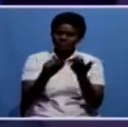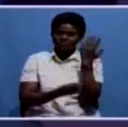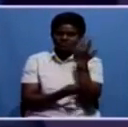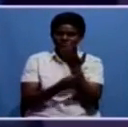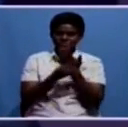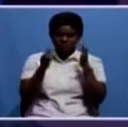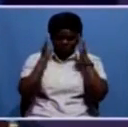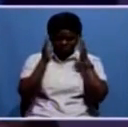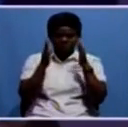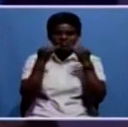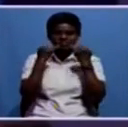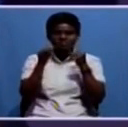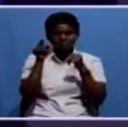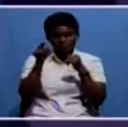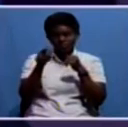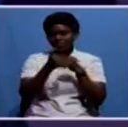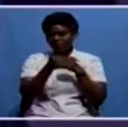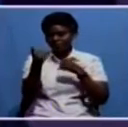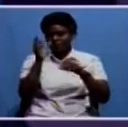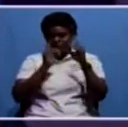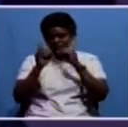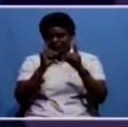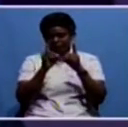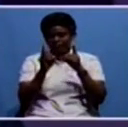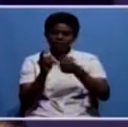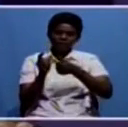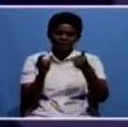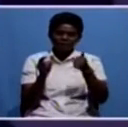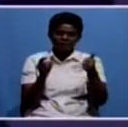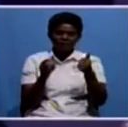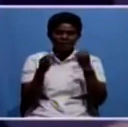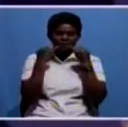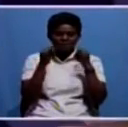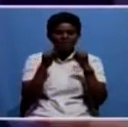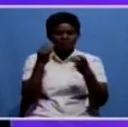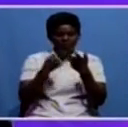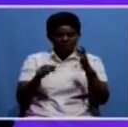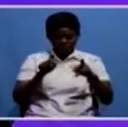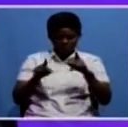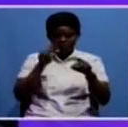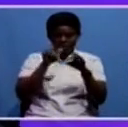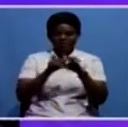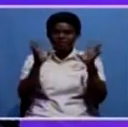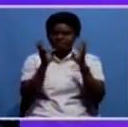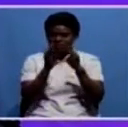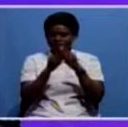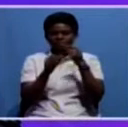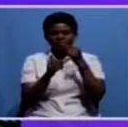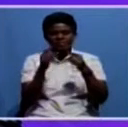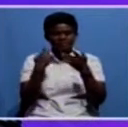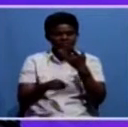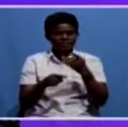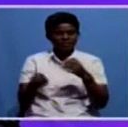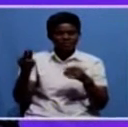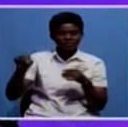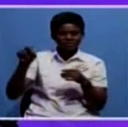of again, I'll tell you another debate. Using much of the money again, in I'll tell you, debt, and then I'll you tell you what the people at that meeting were saying. At the